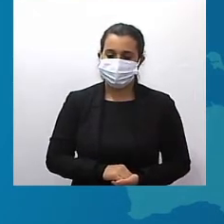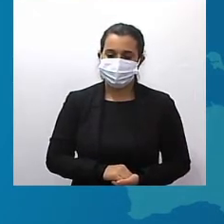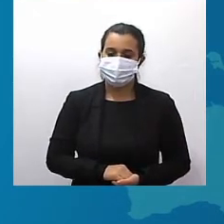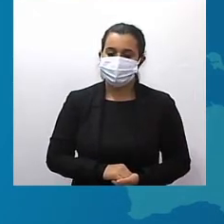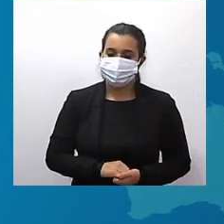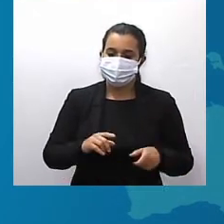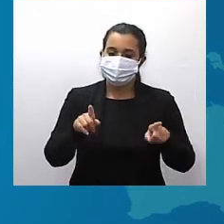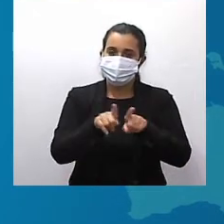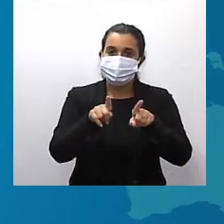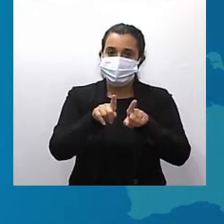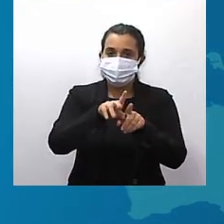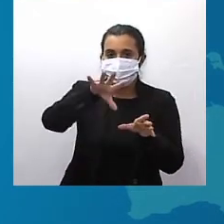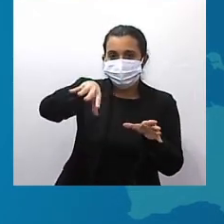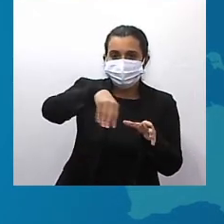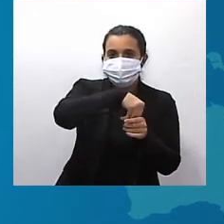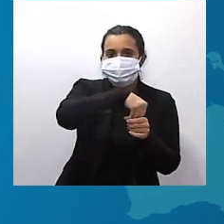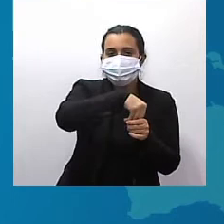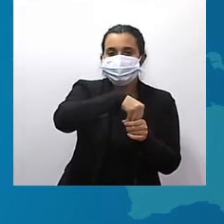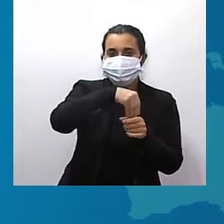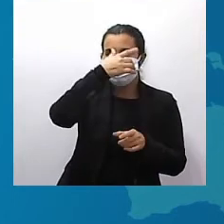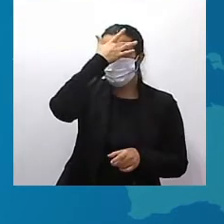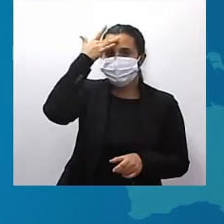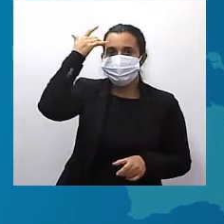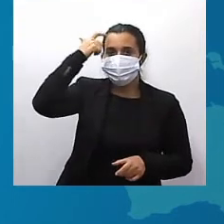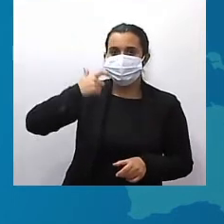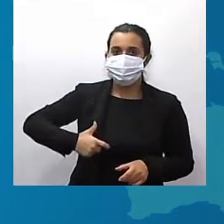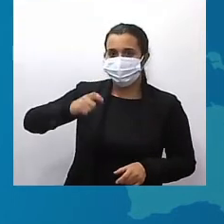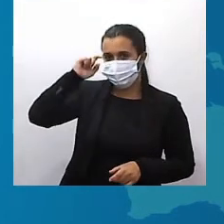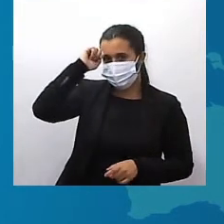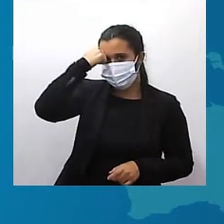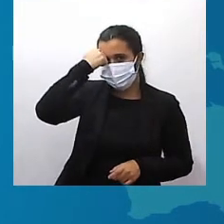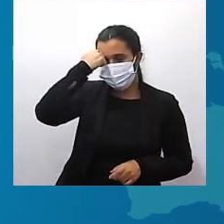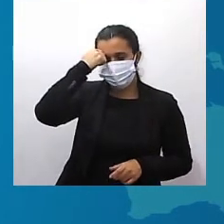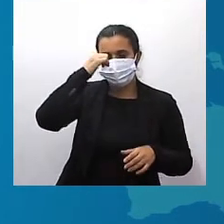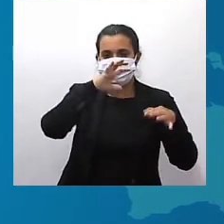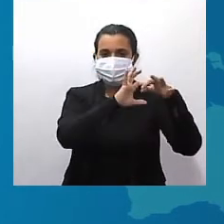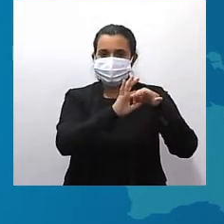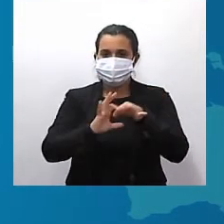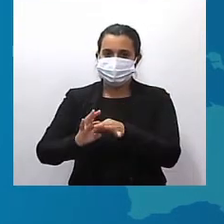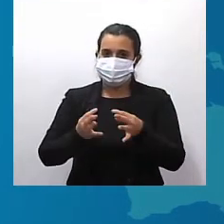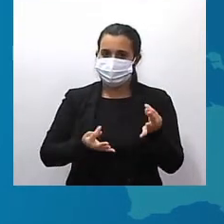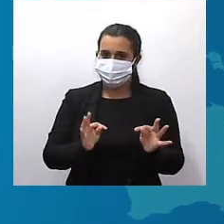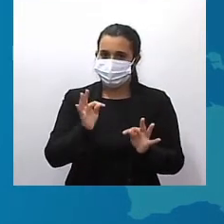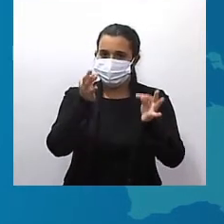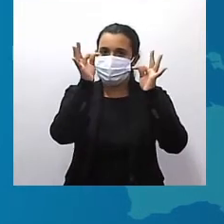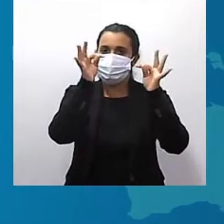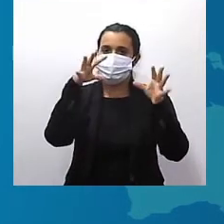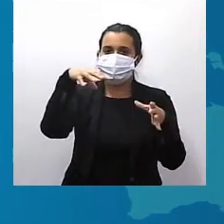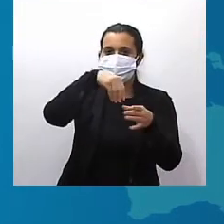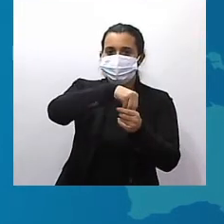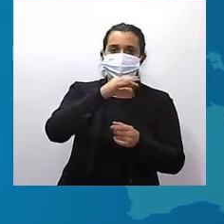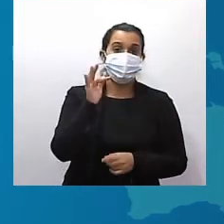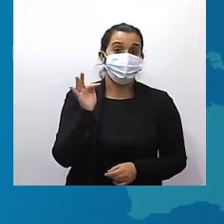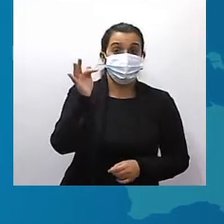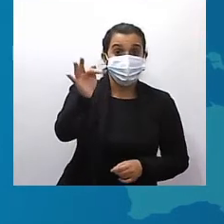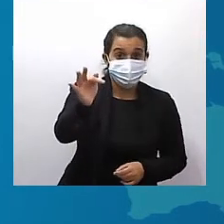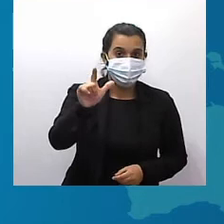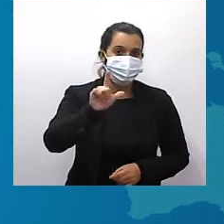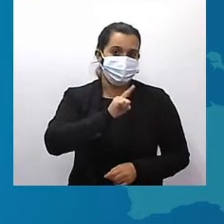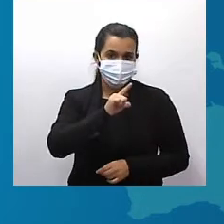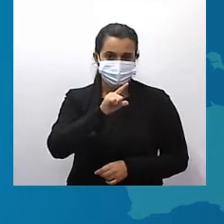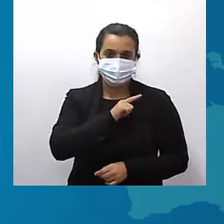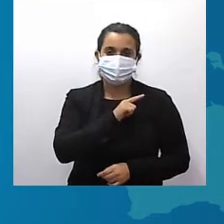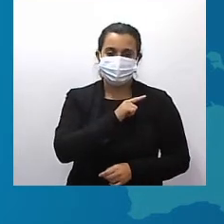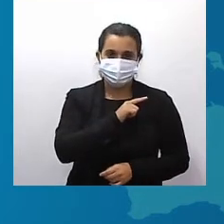Inserindo a negritude dentro de um contexto de tecnologia que se projeta para o futuro.